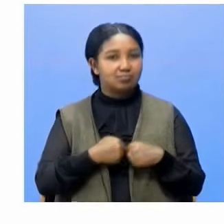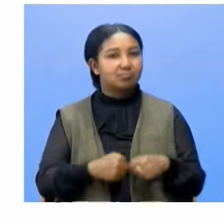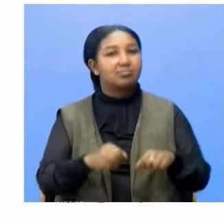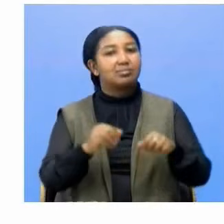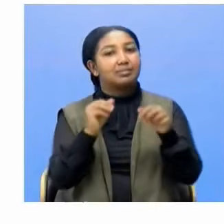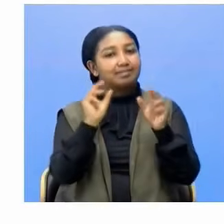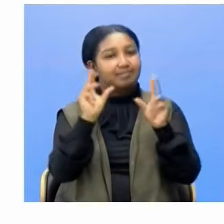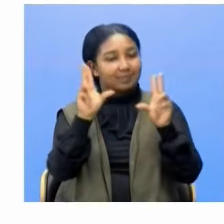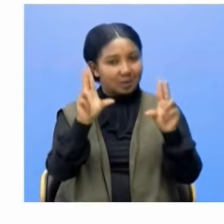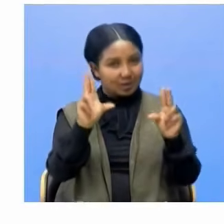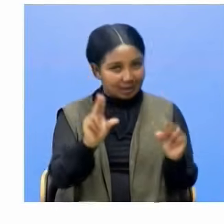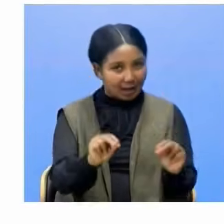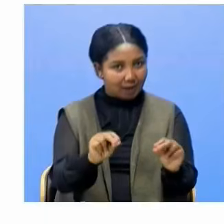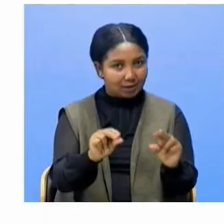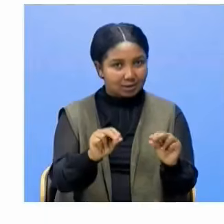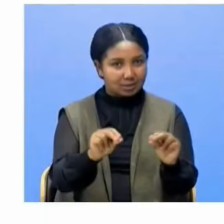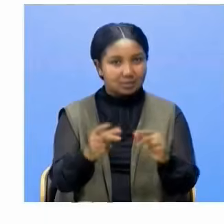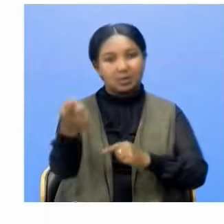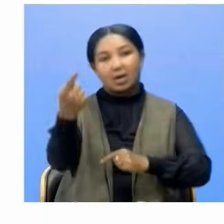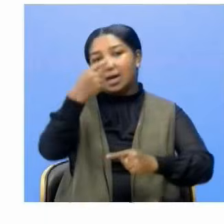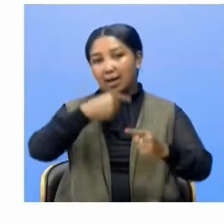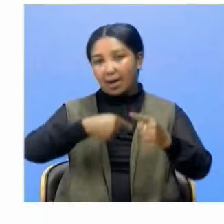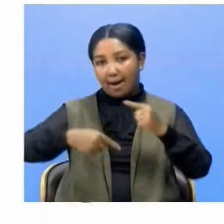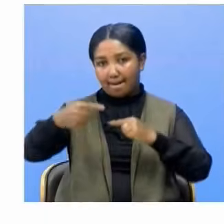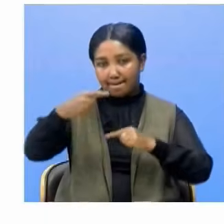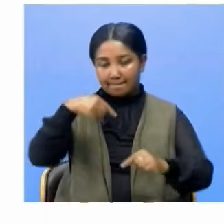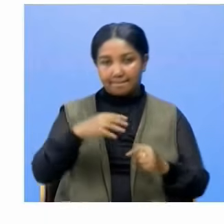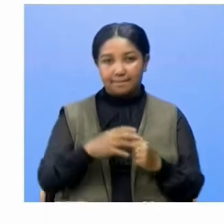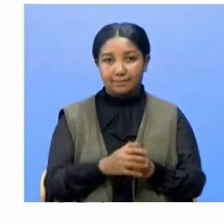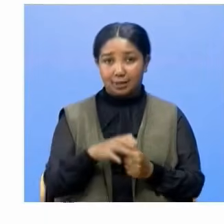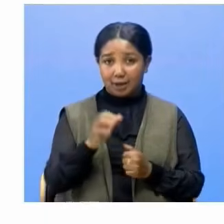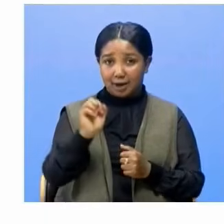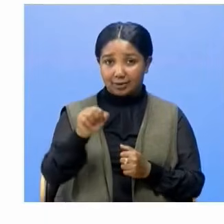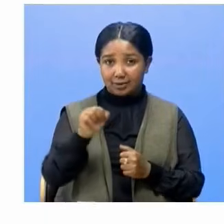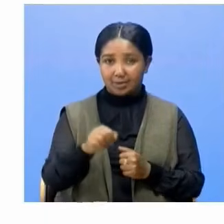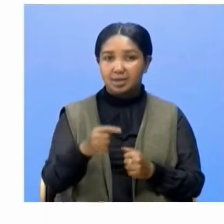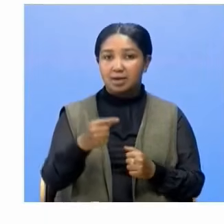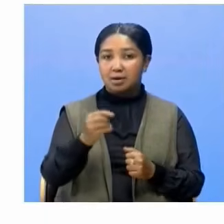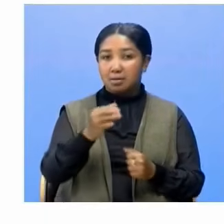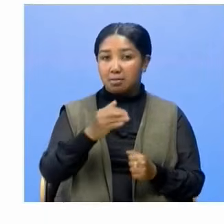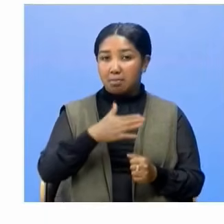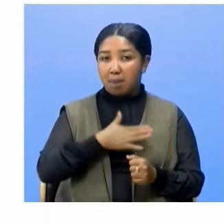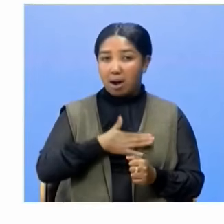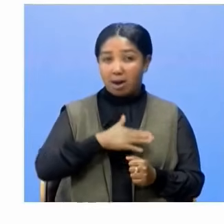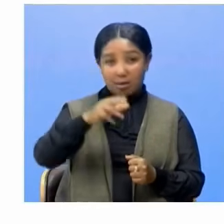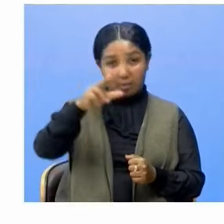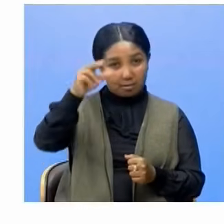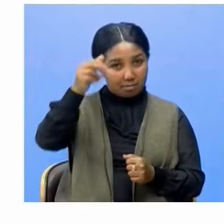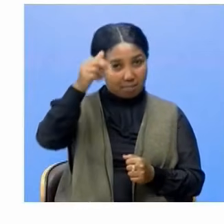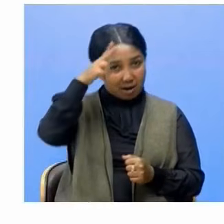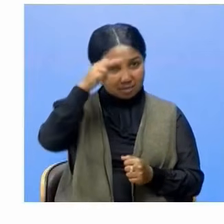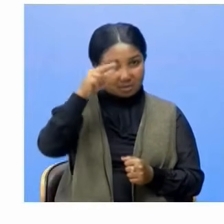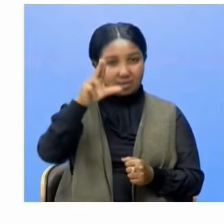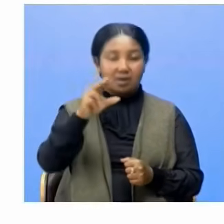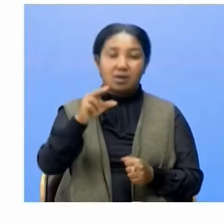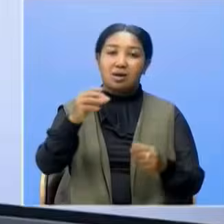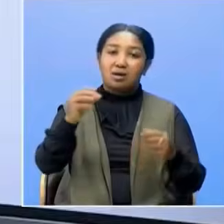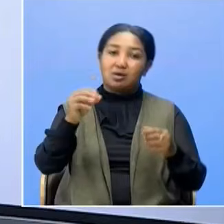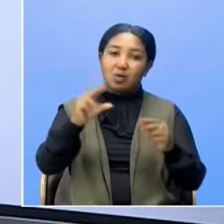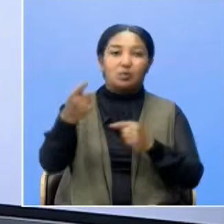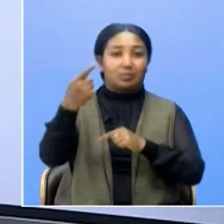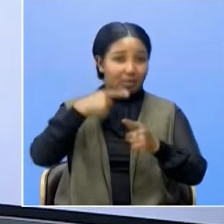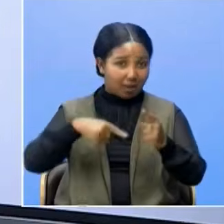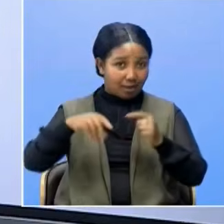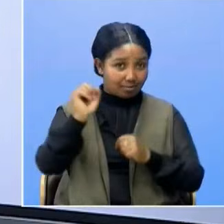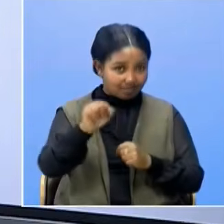not come, right? My brother has not come.